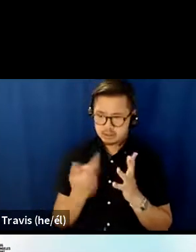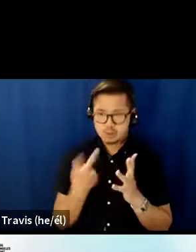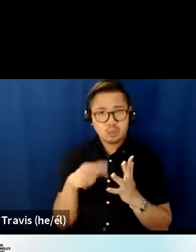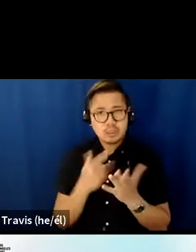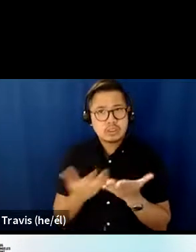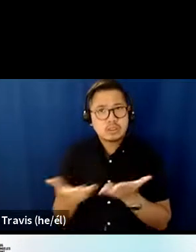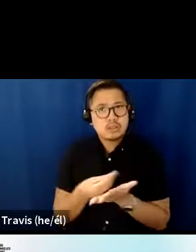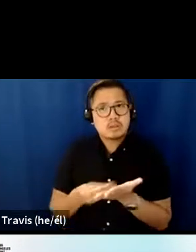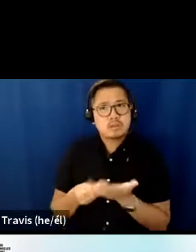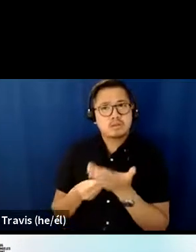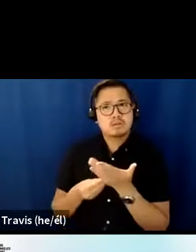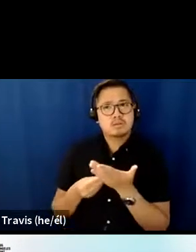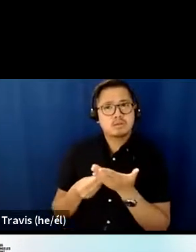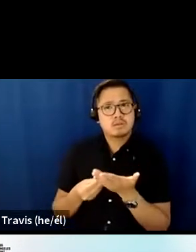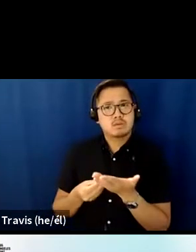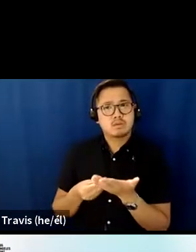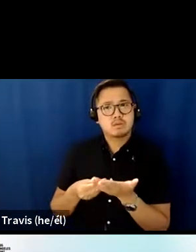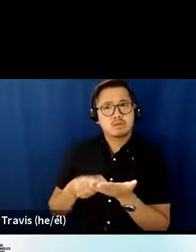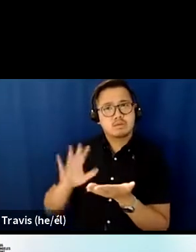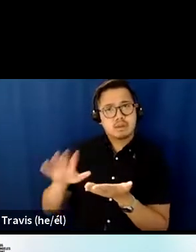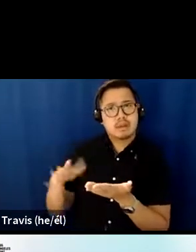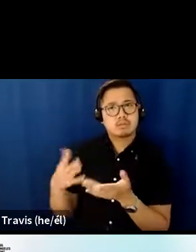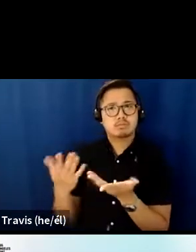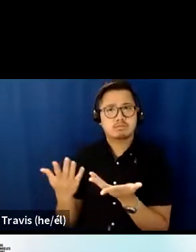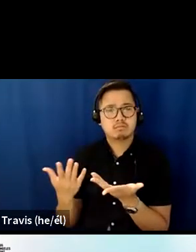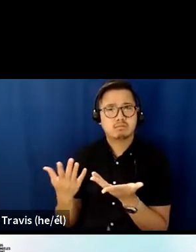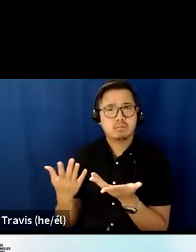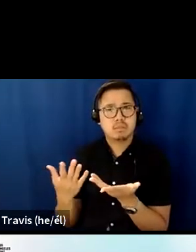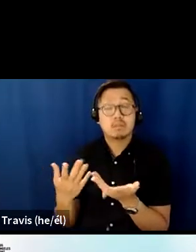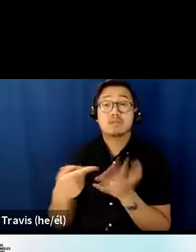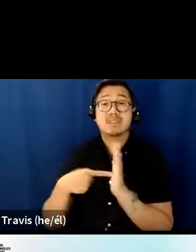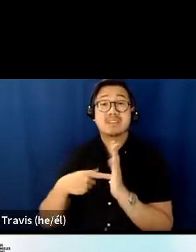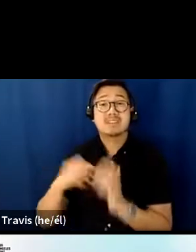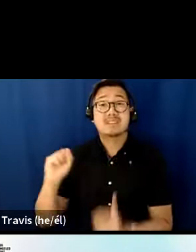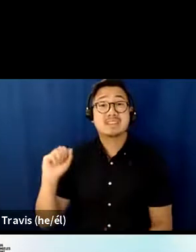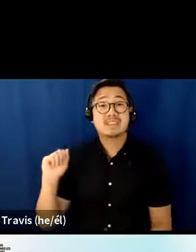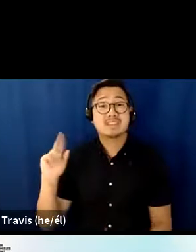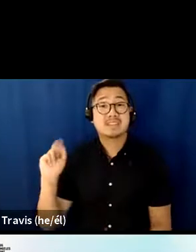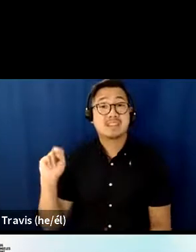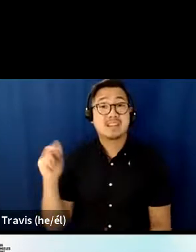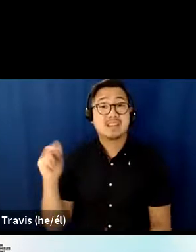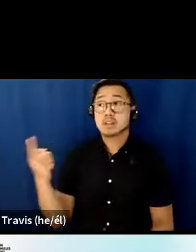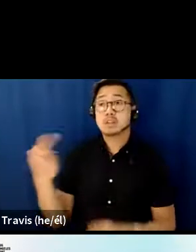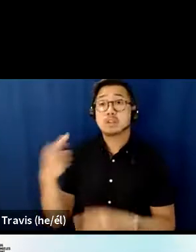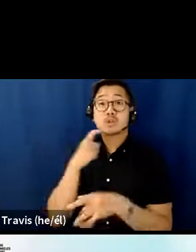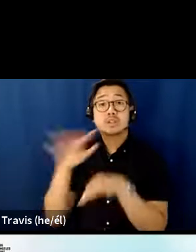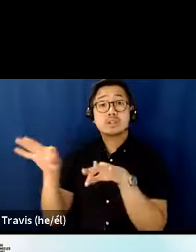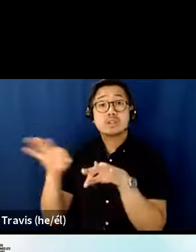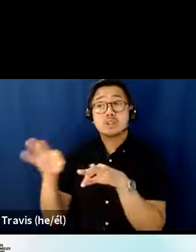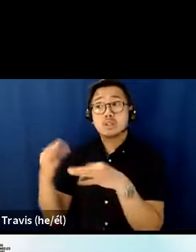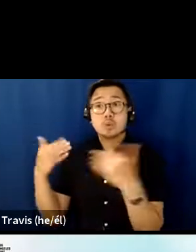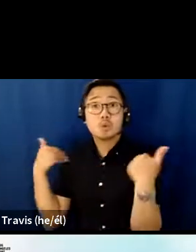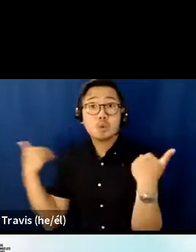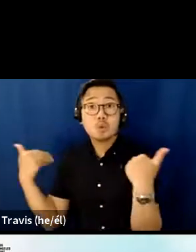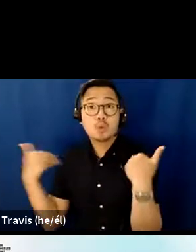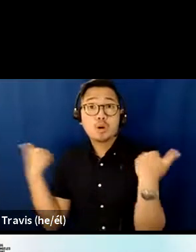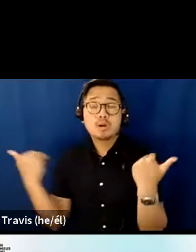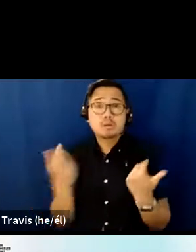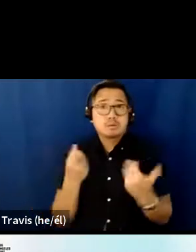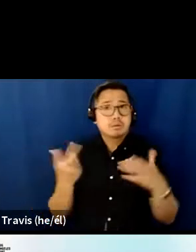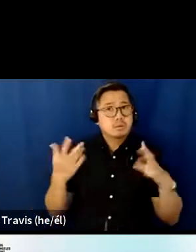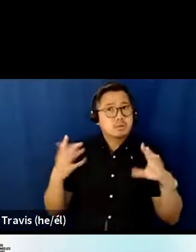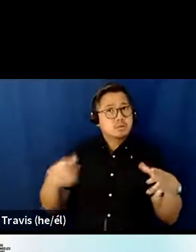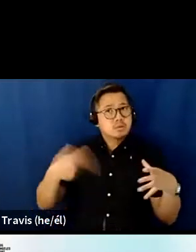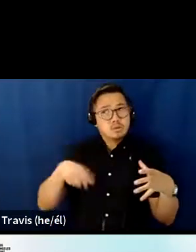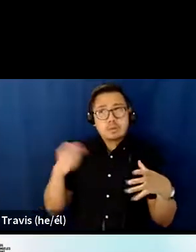feel like what SaVanna said, connecting with the youth, and also understanding we got a lot to learn